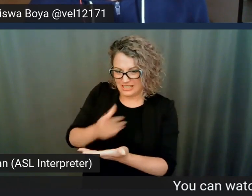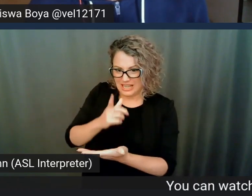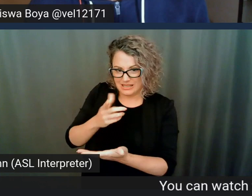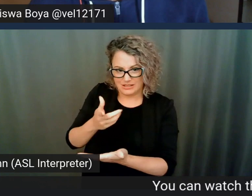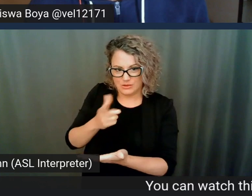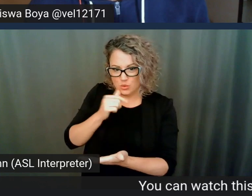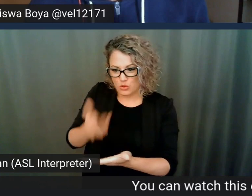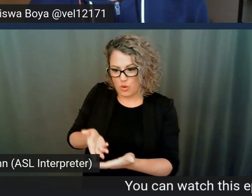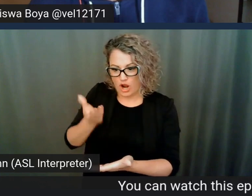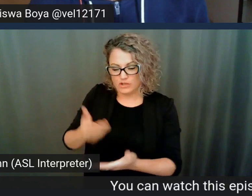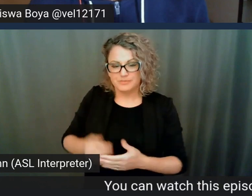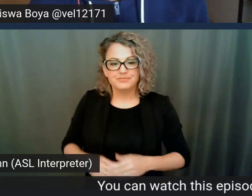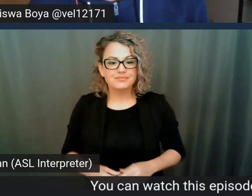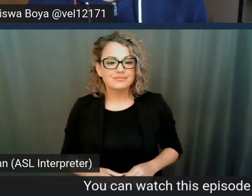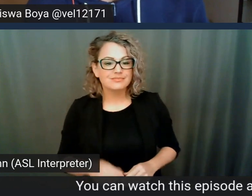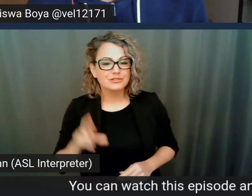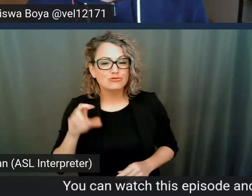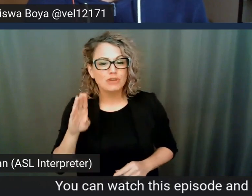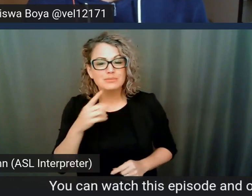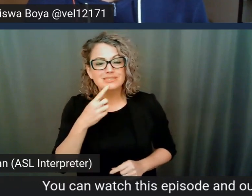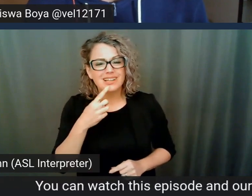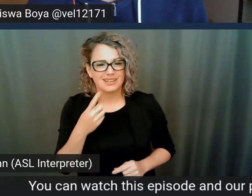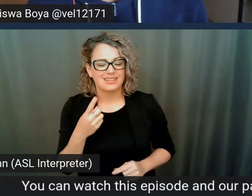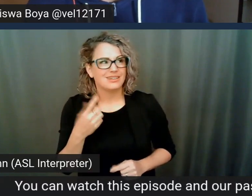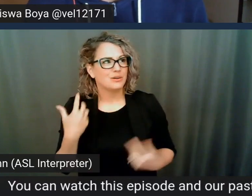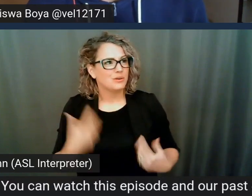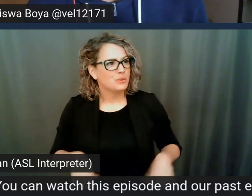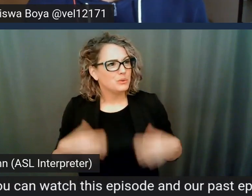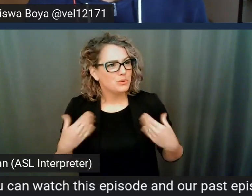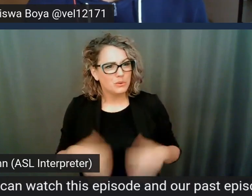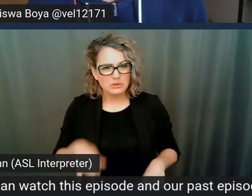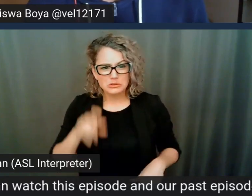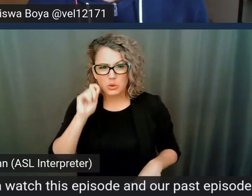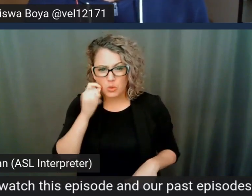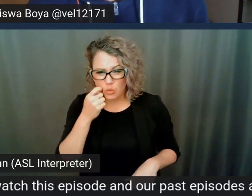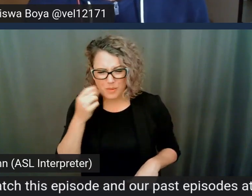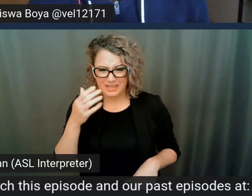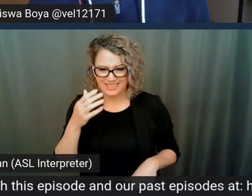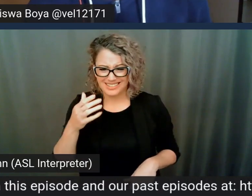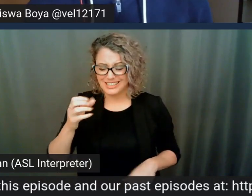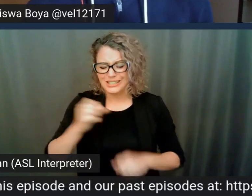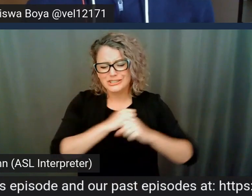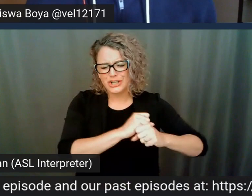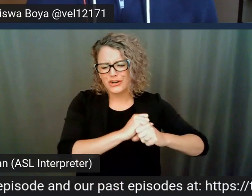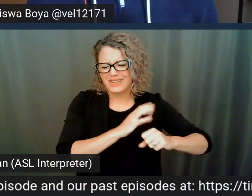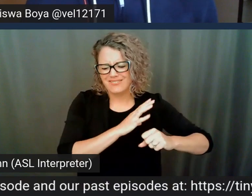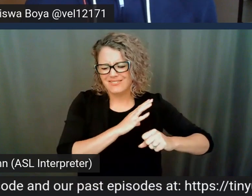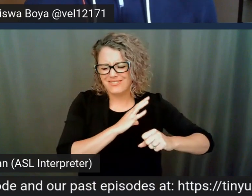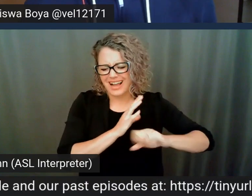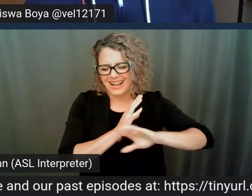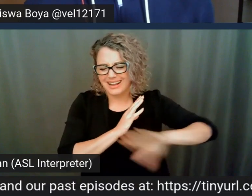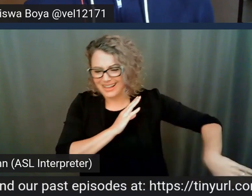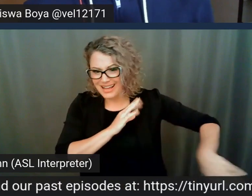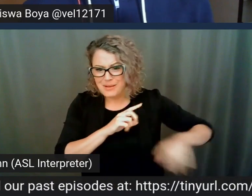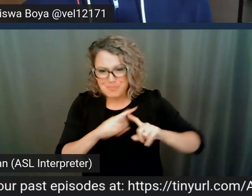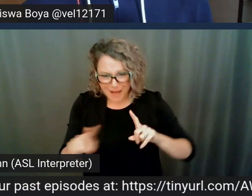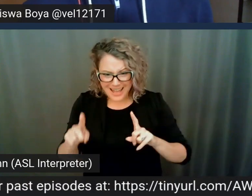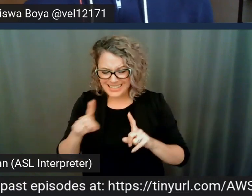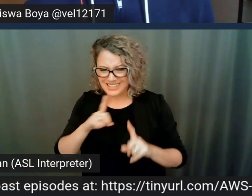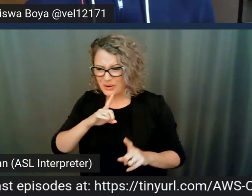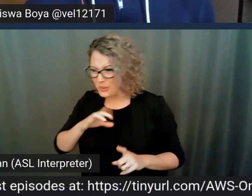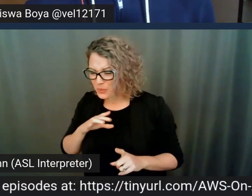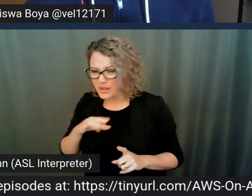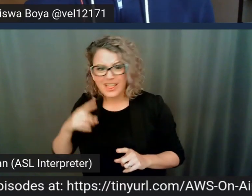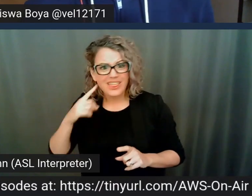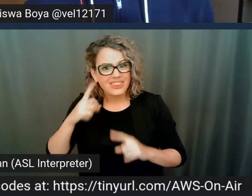Can I also just say that this feature just has so much cool factor. I mean, forget about security for a second. This is just so cool. When I think about the